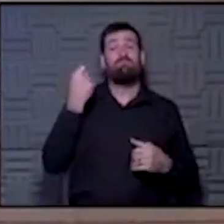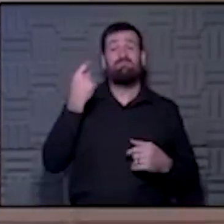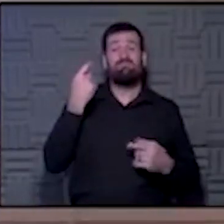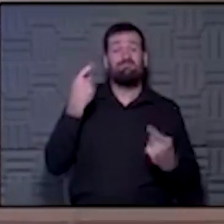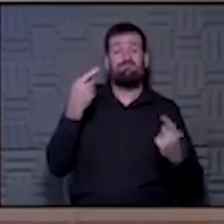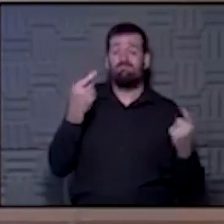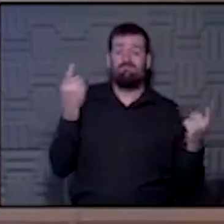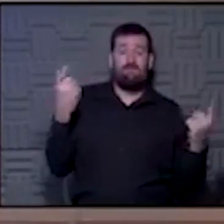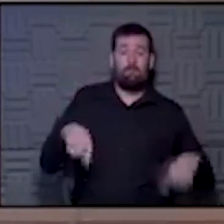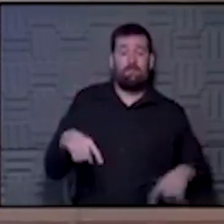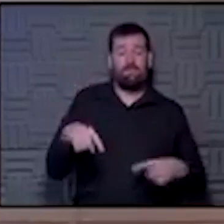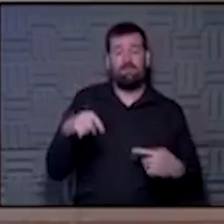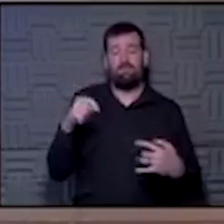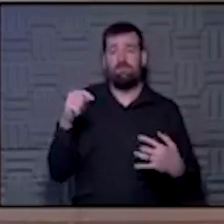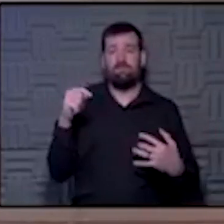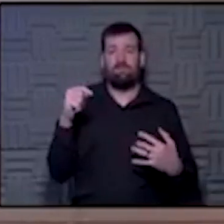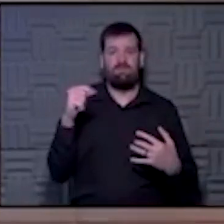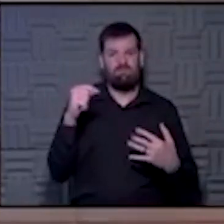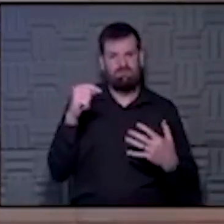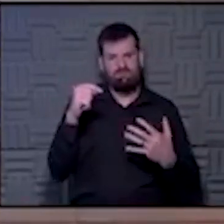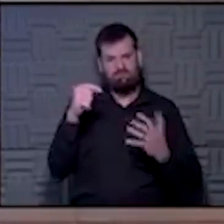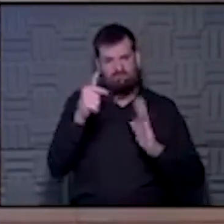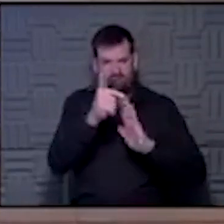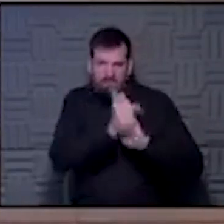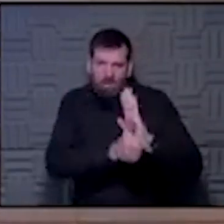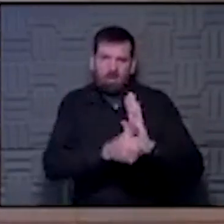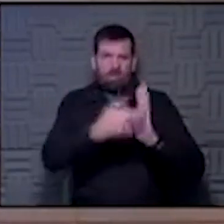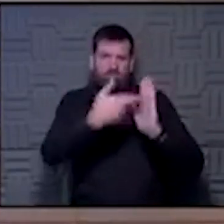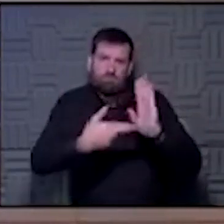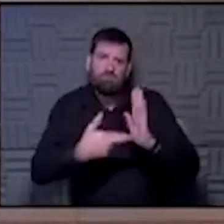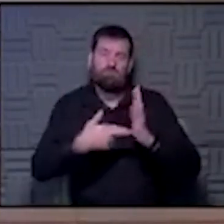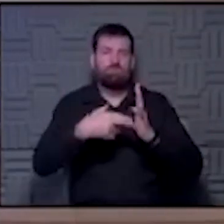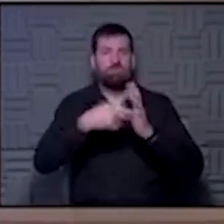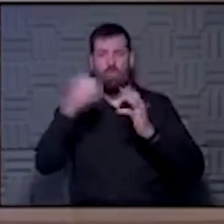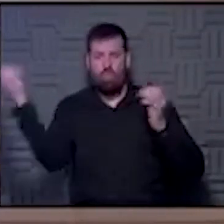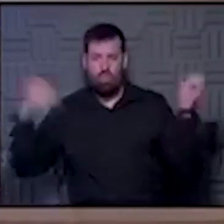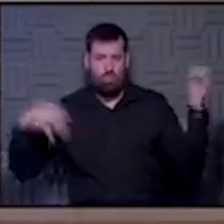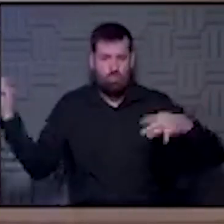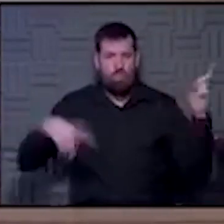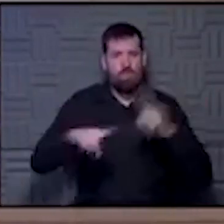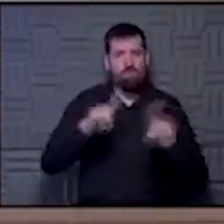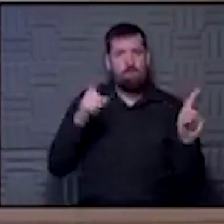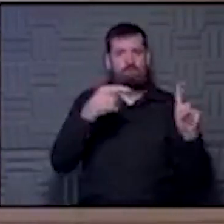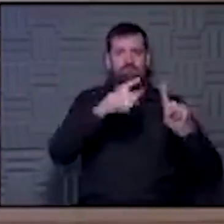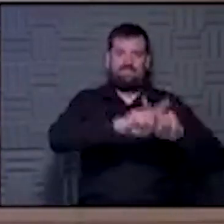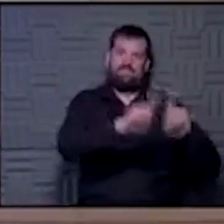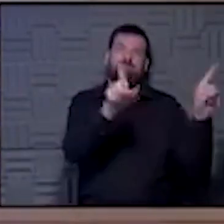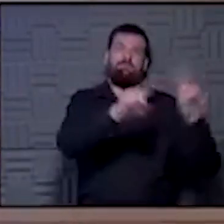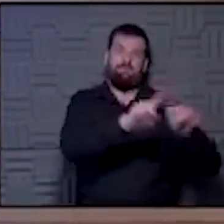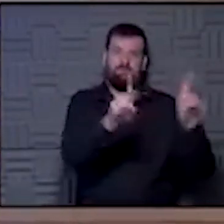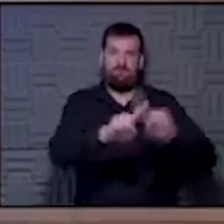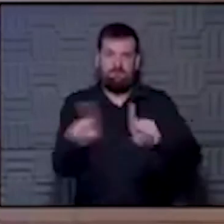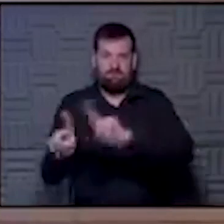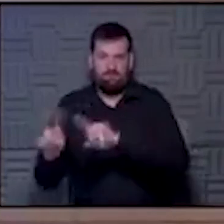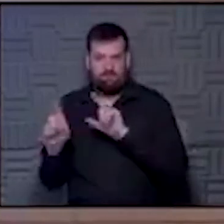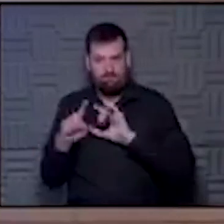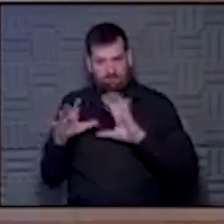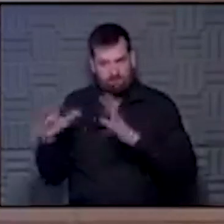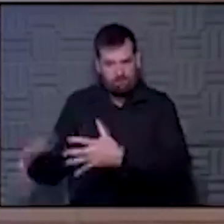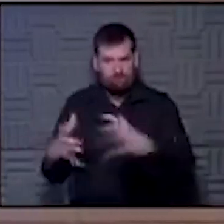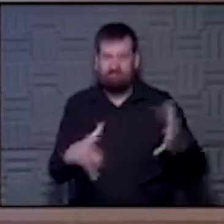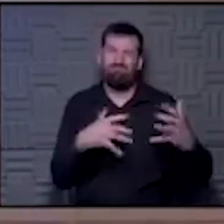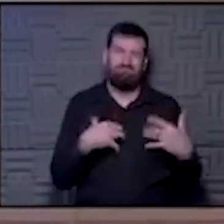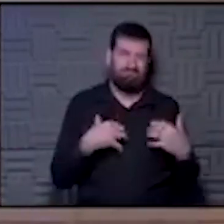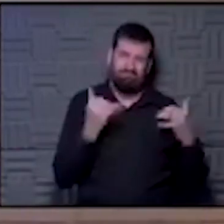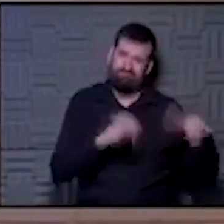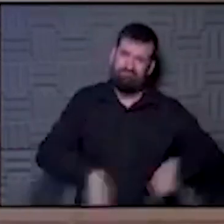getting all of these regulations and rules sent out by different bodies, and this has been happening, of course, I think across the board in healthcare